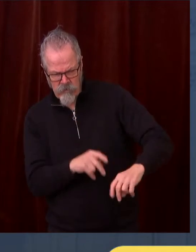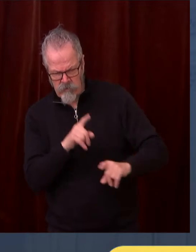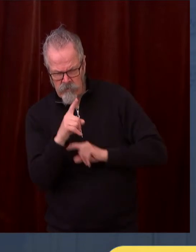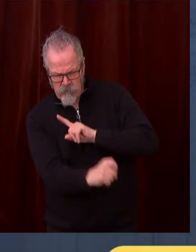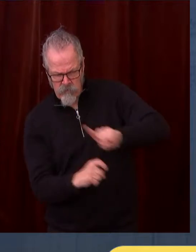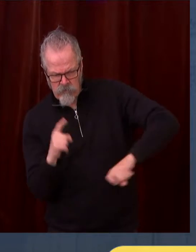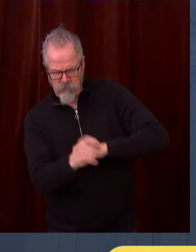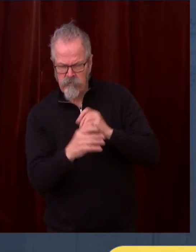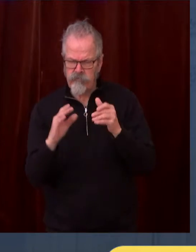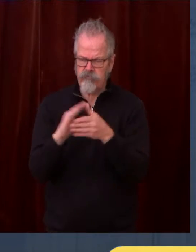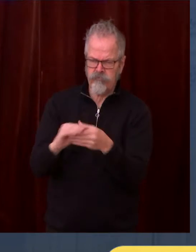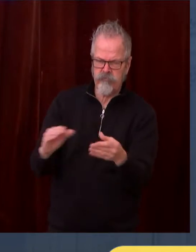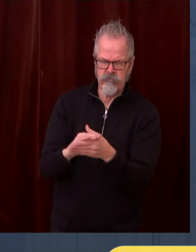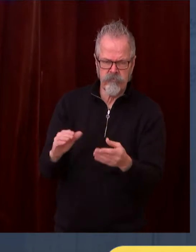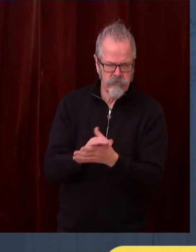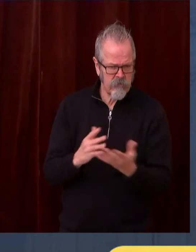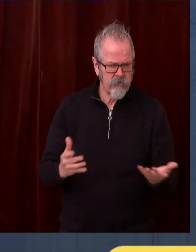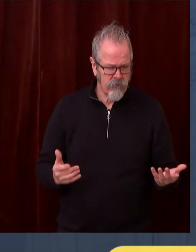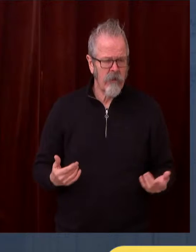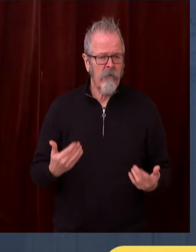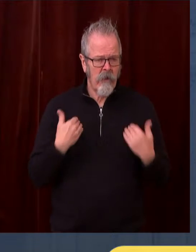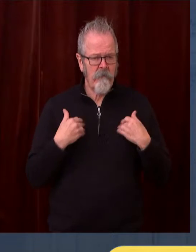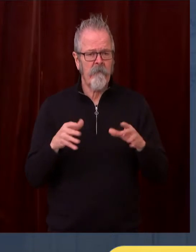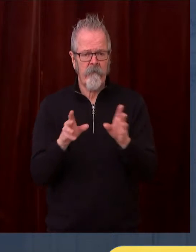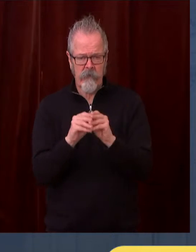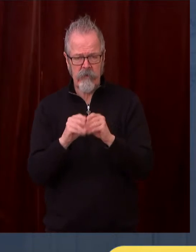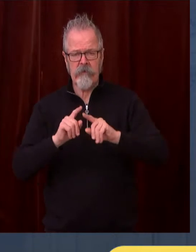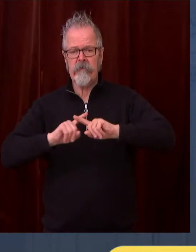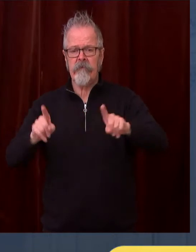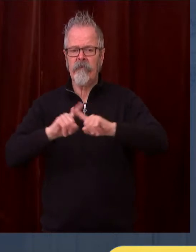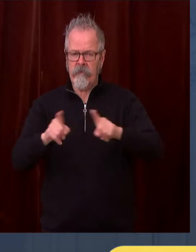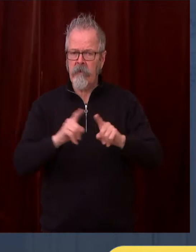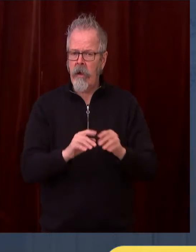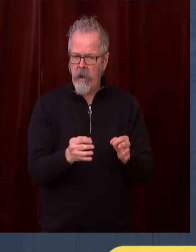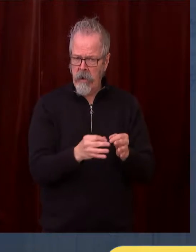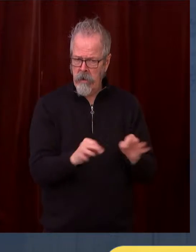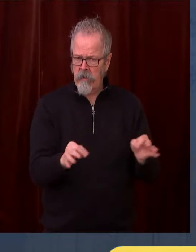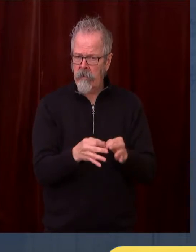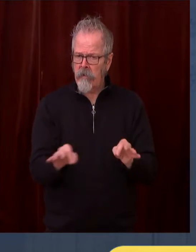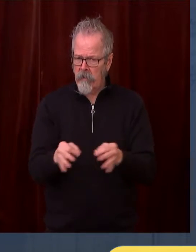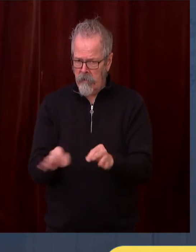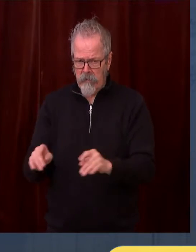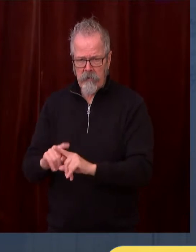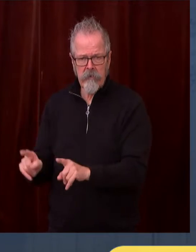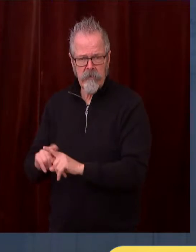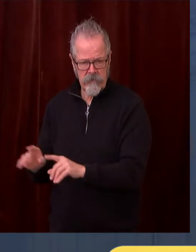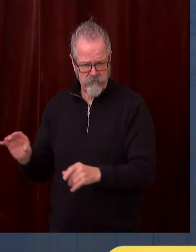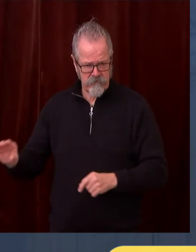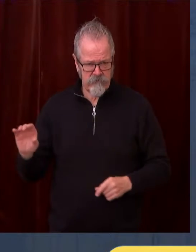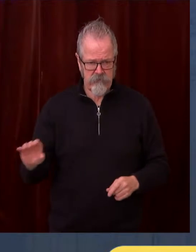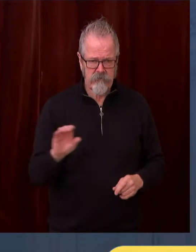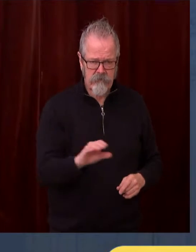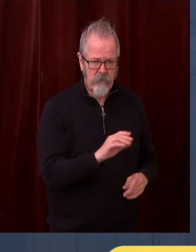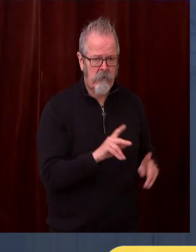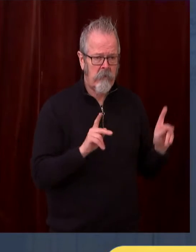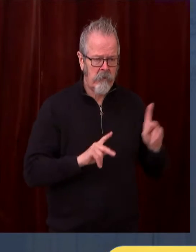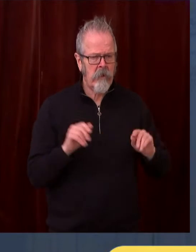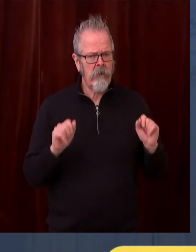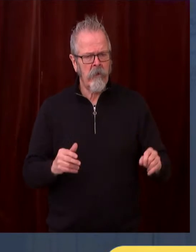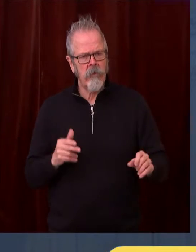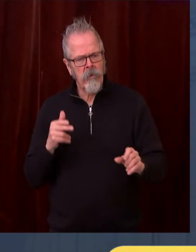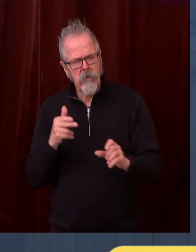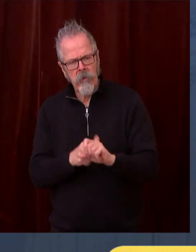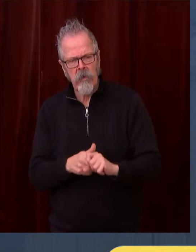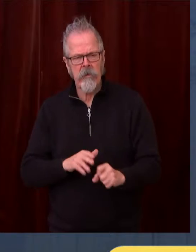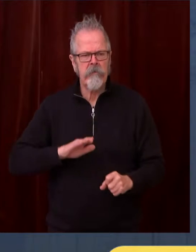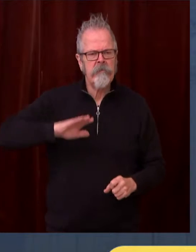have an opportunity to hear from experts, hear the science, ask the questions they have. We also are going to make sure